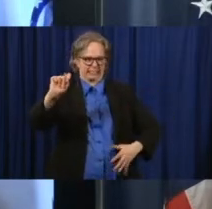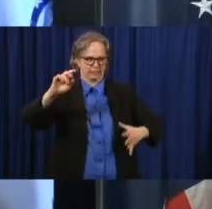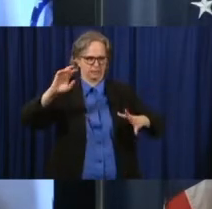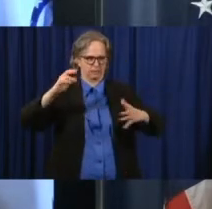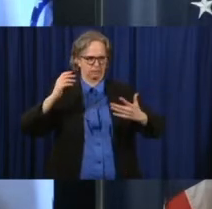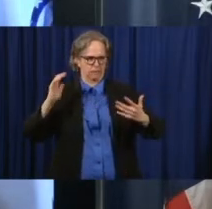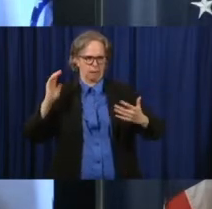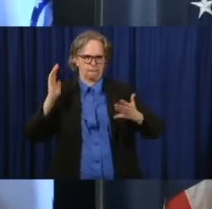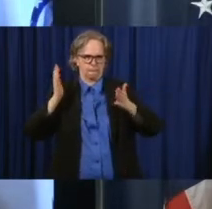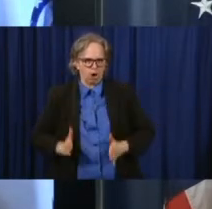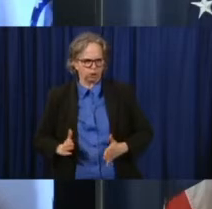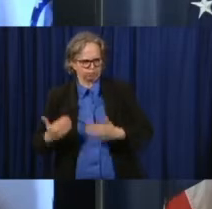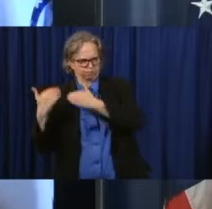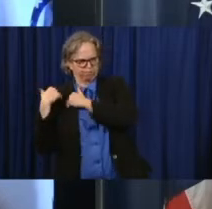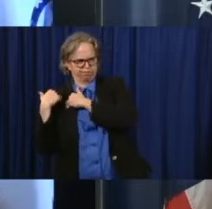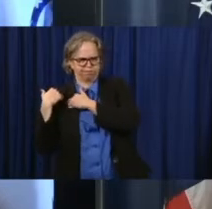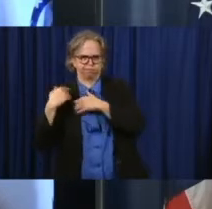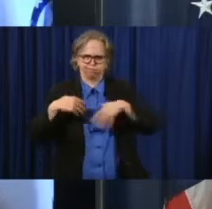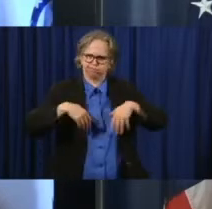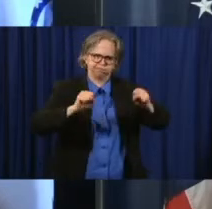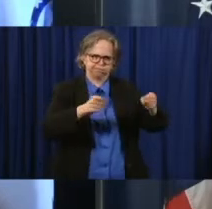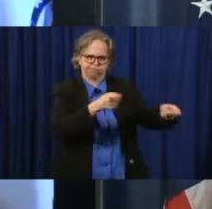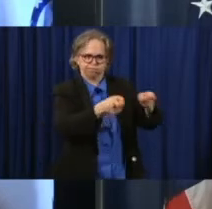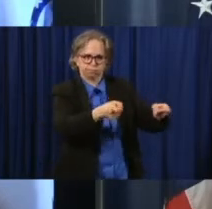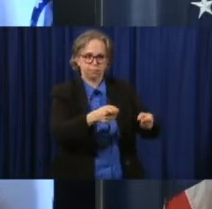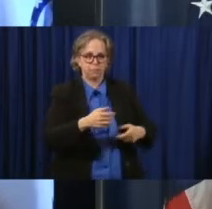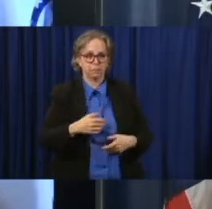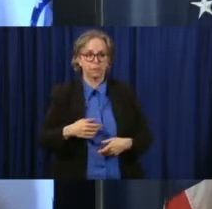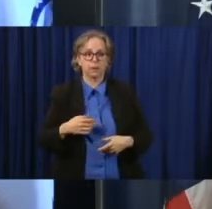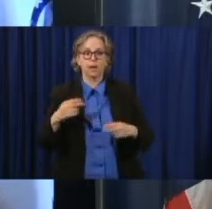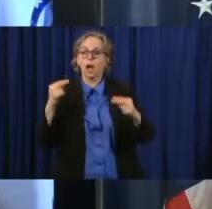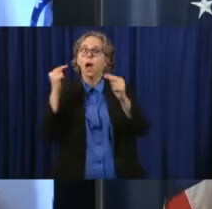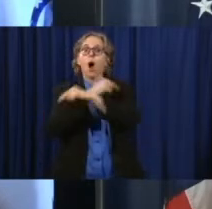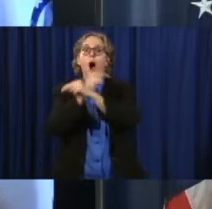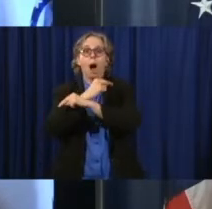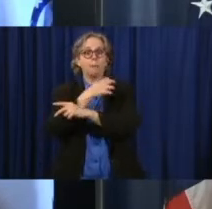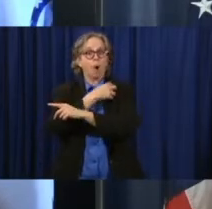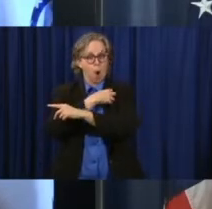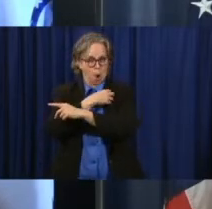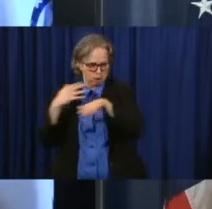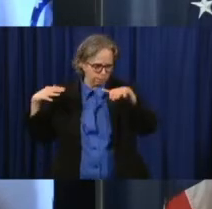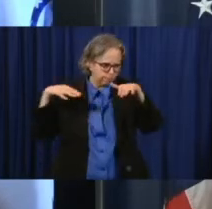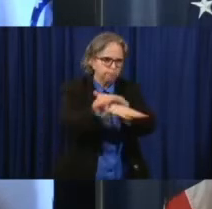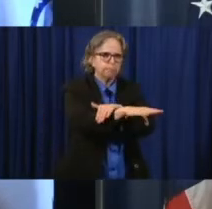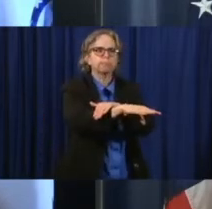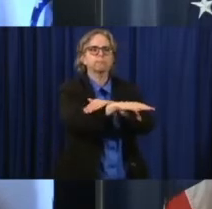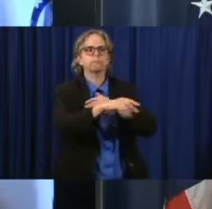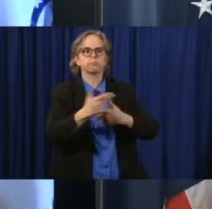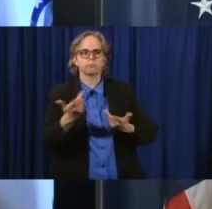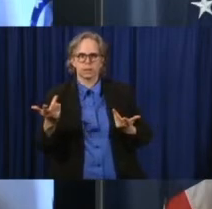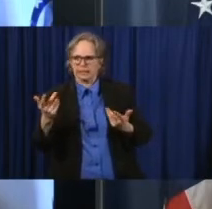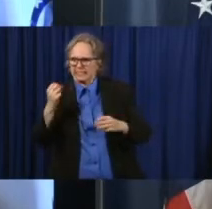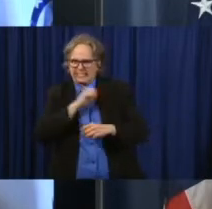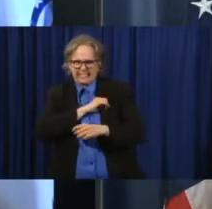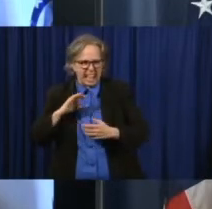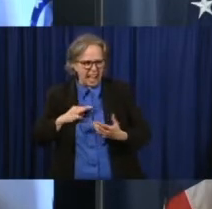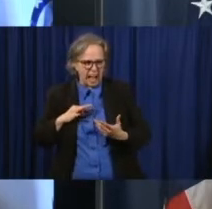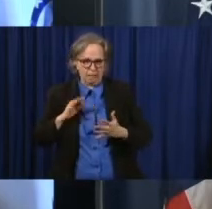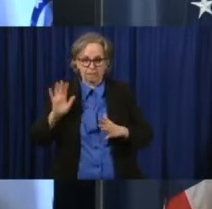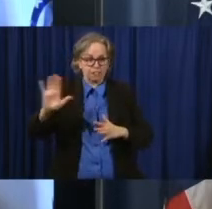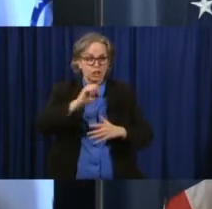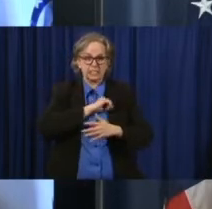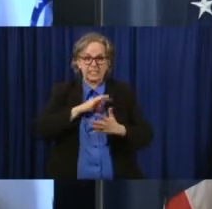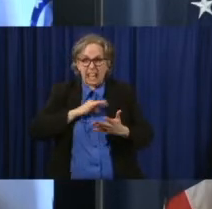other prisons. We also are utilizing the Highway Patrol to make sure that we can staff while the people who work there that are ill have time to